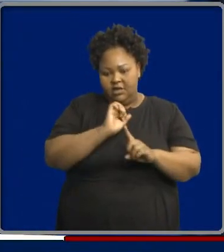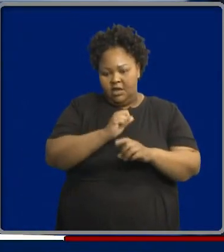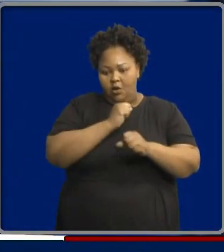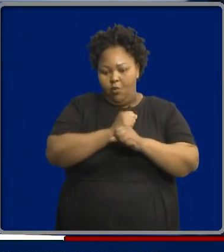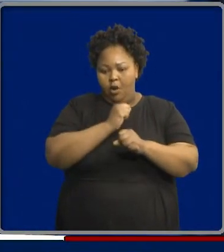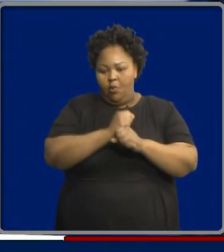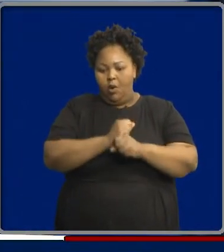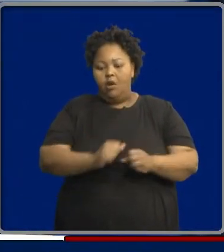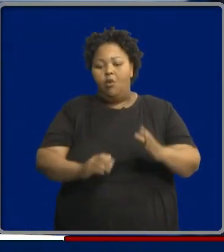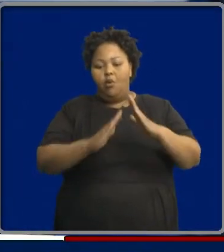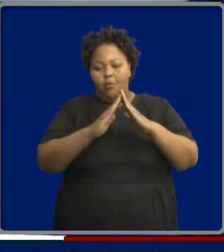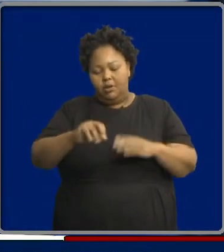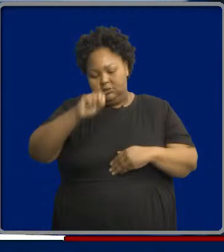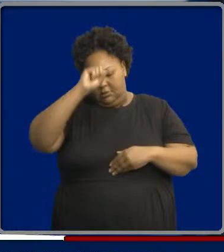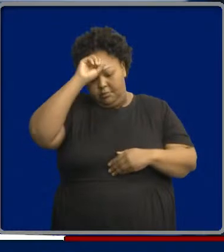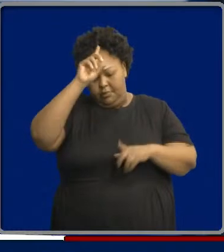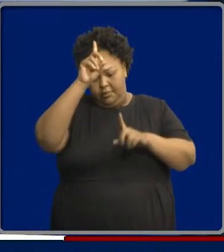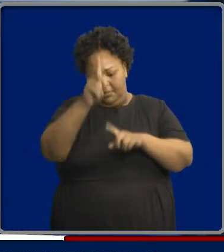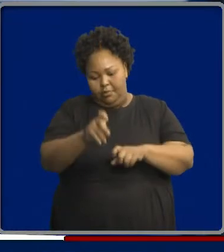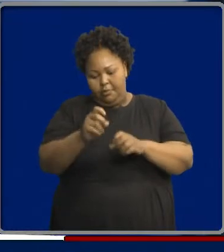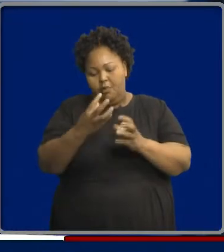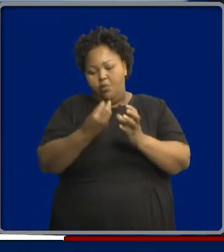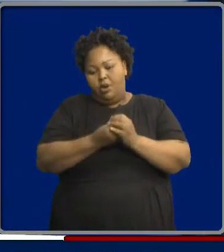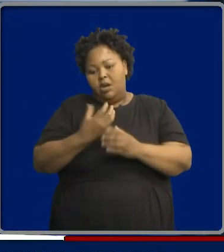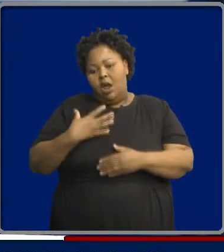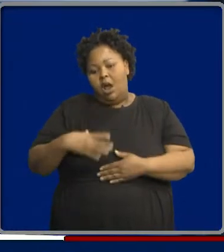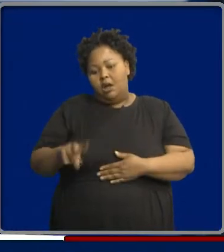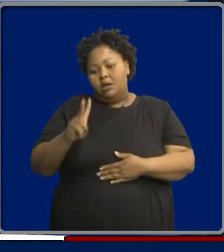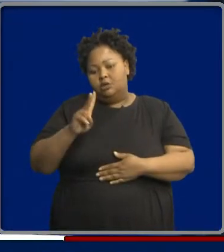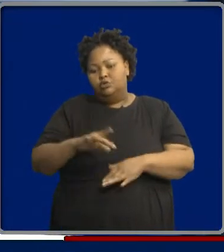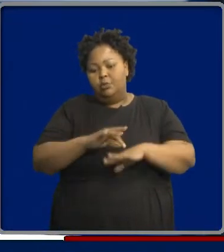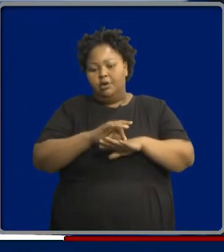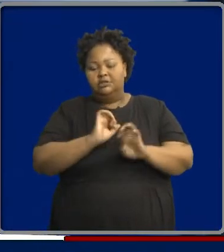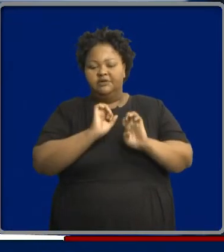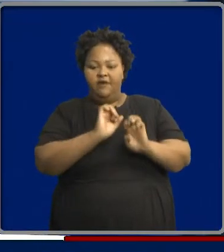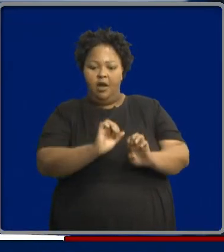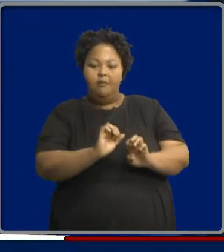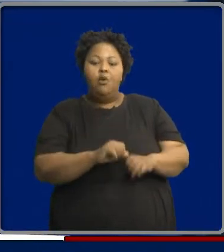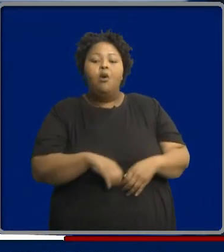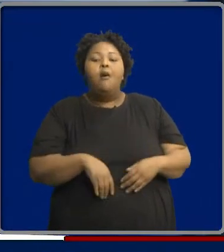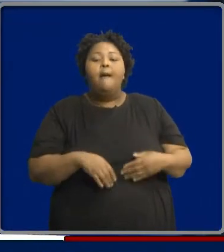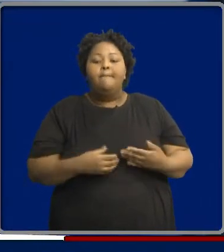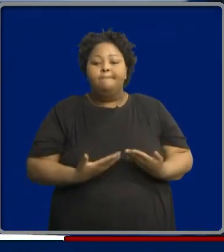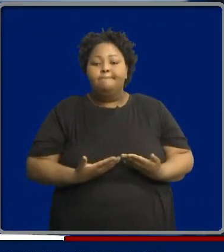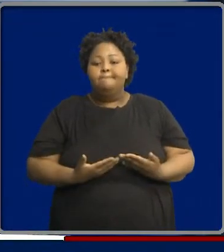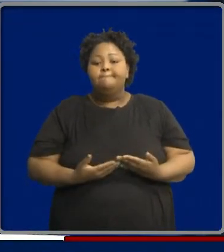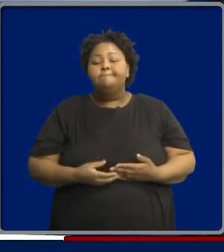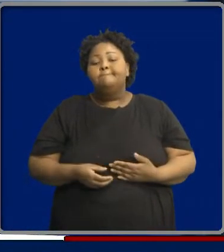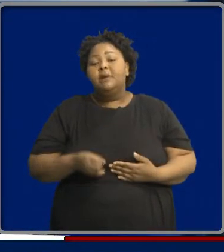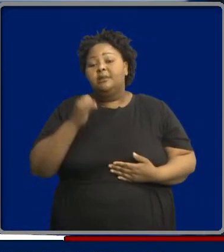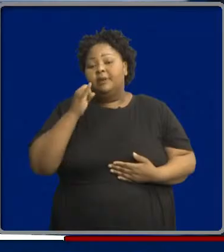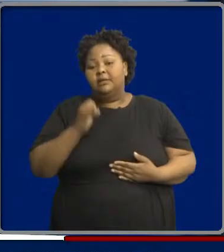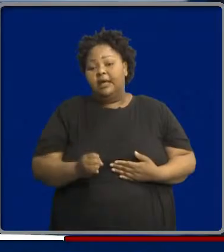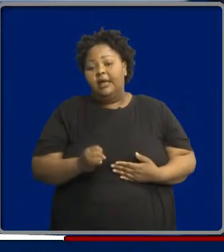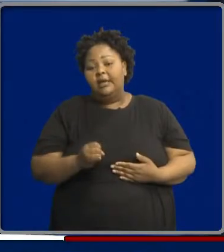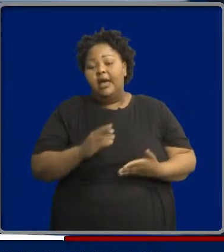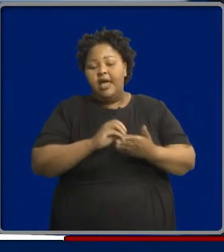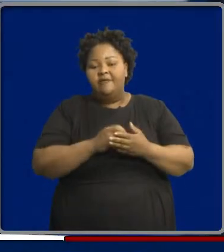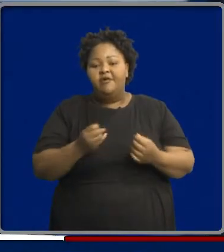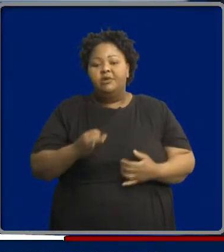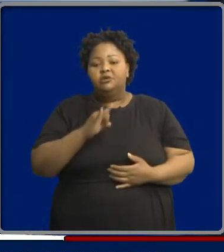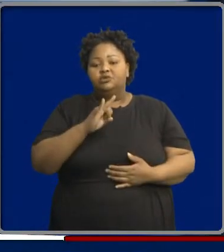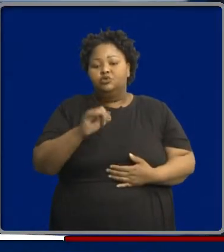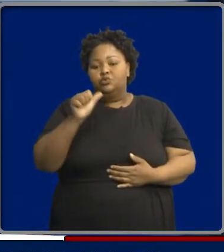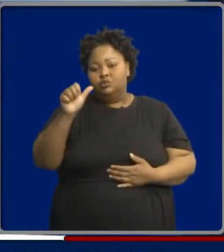Natural Resources and Energy together with other 2 family members have been charged with 260 facata counts. Now,